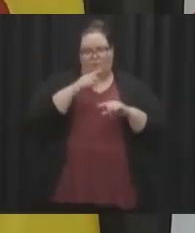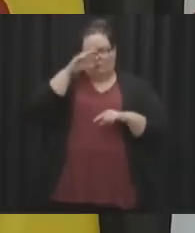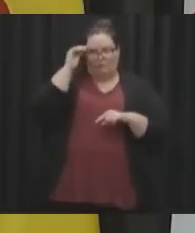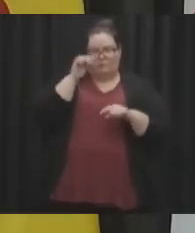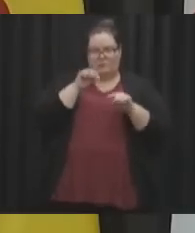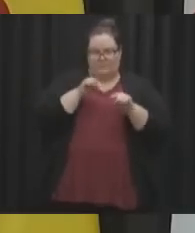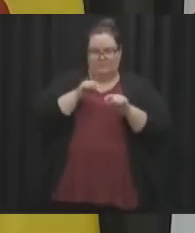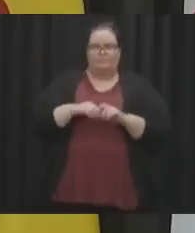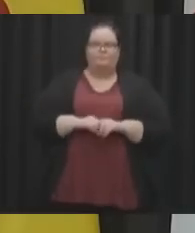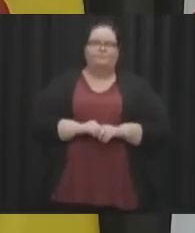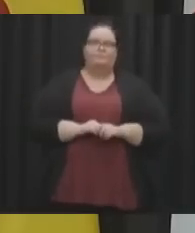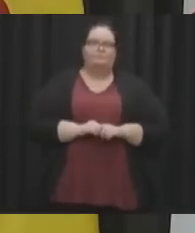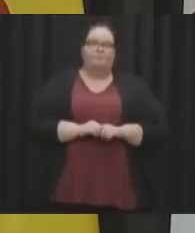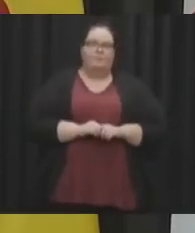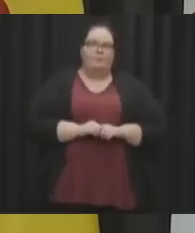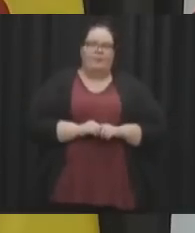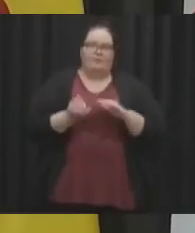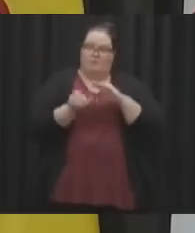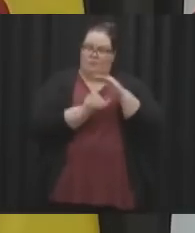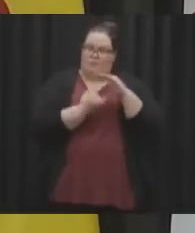piece it all together.